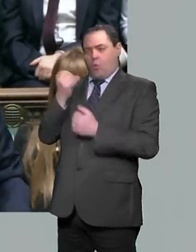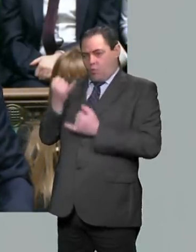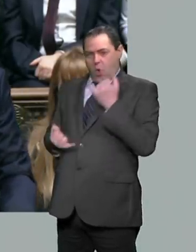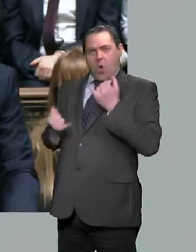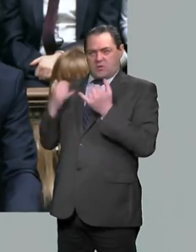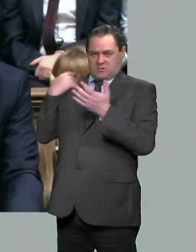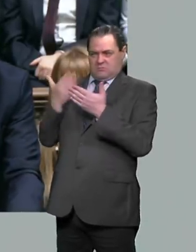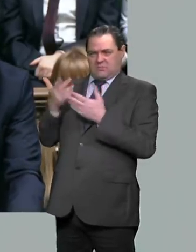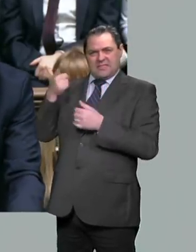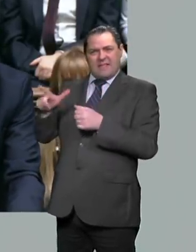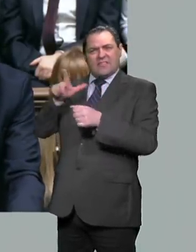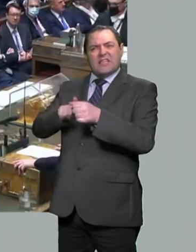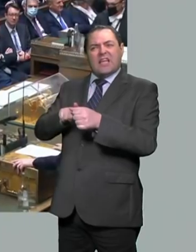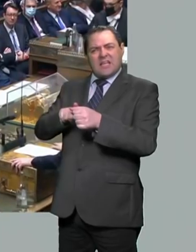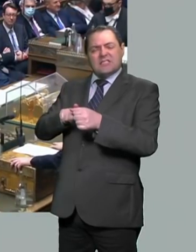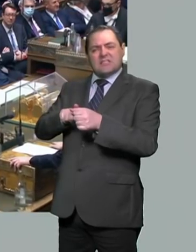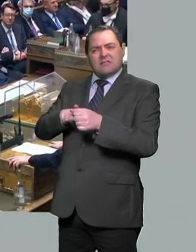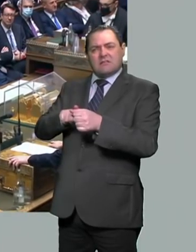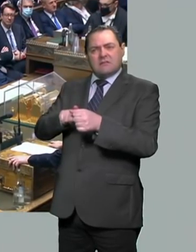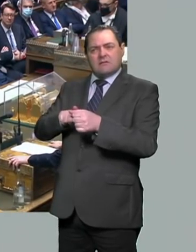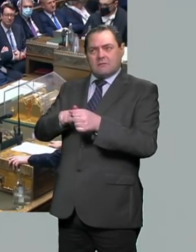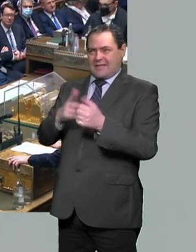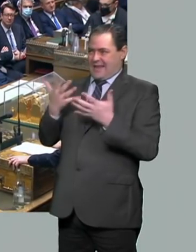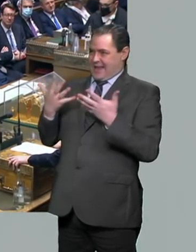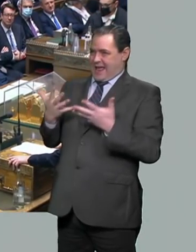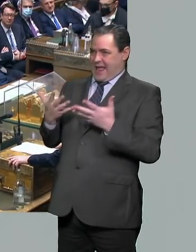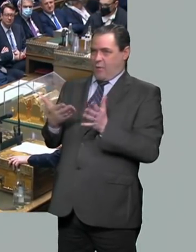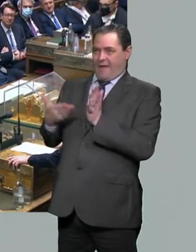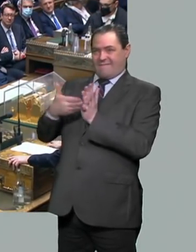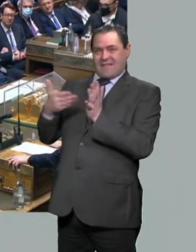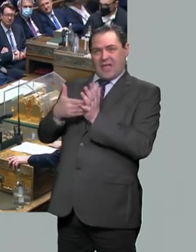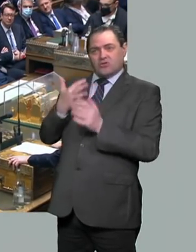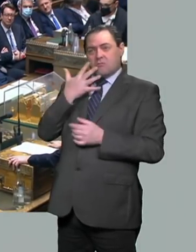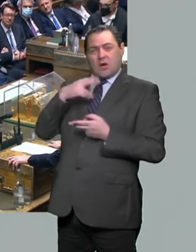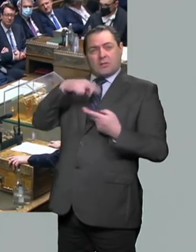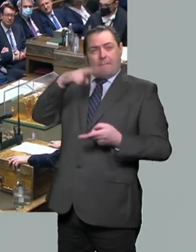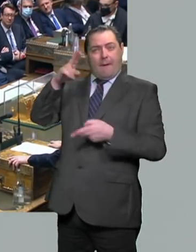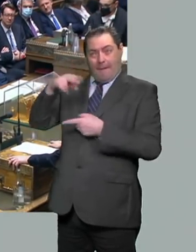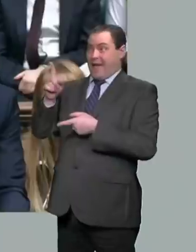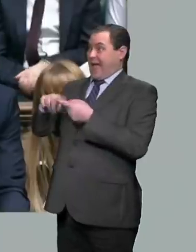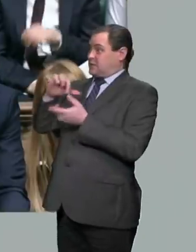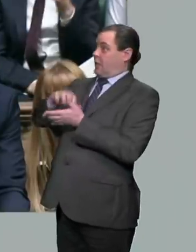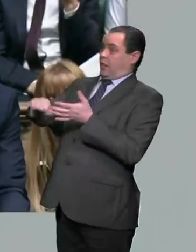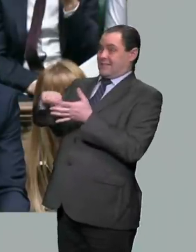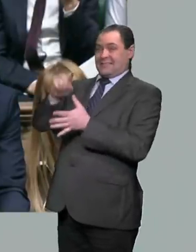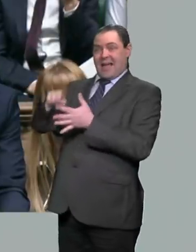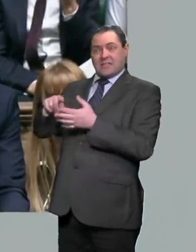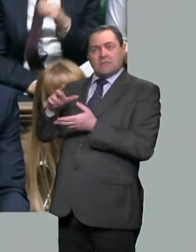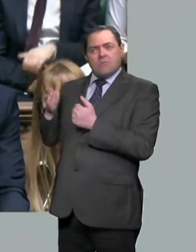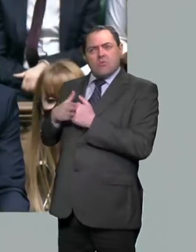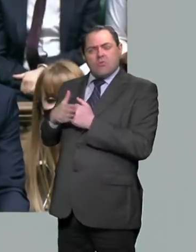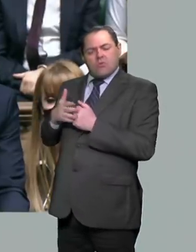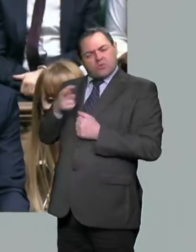for 70 years during the middle of an inflation crisis. So I ask the Prime Minister again, why do he